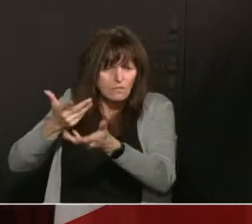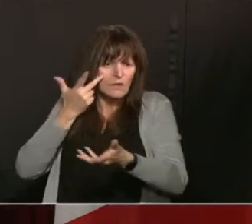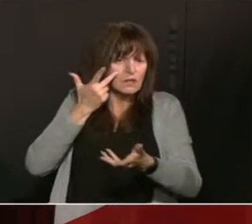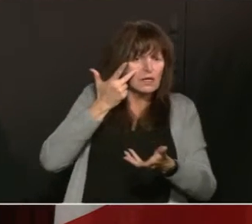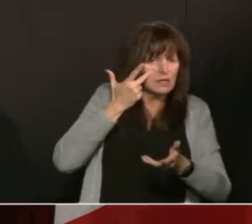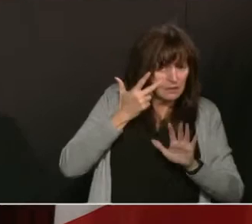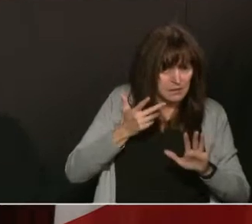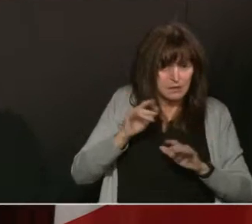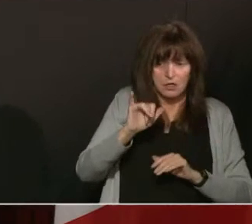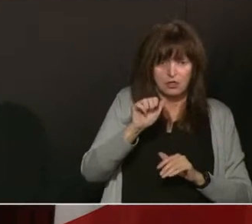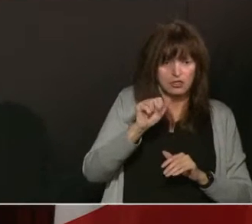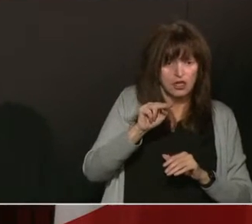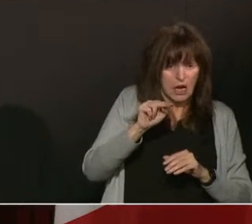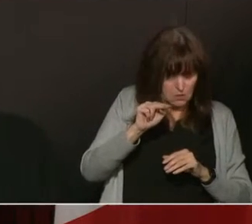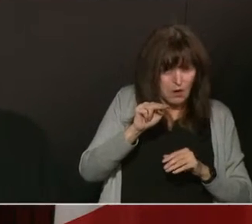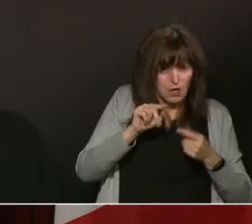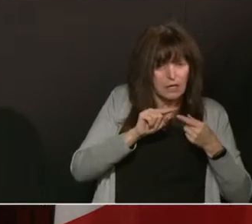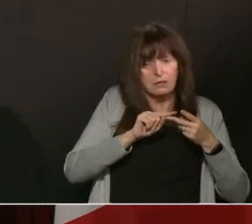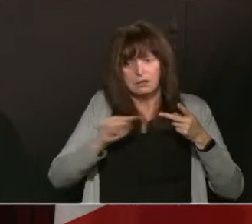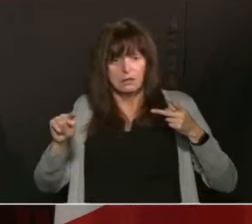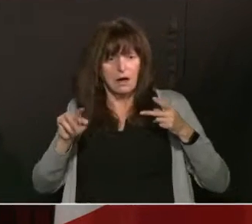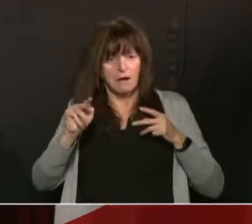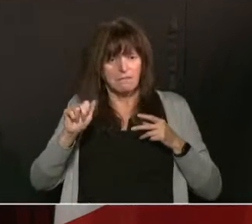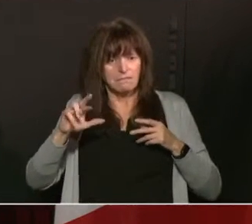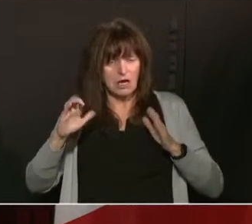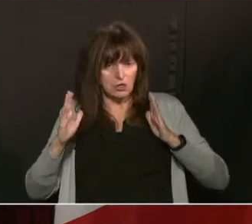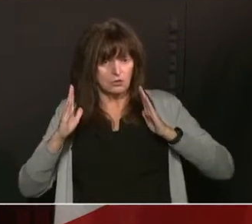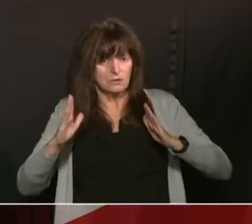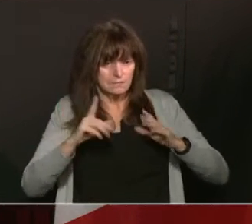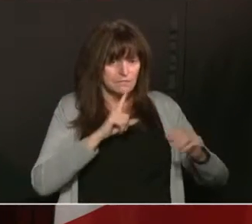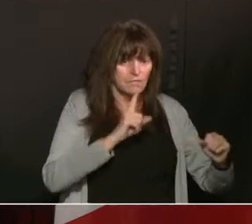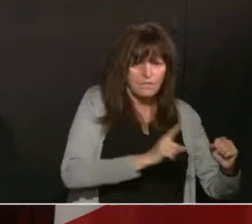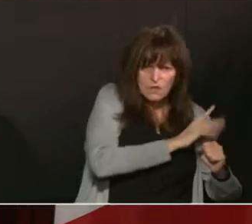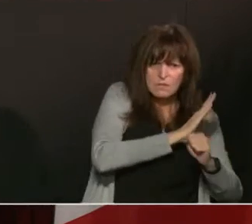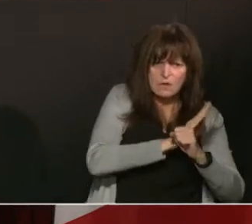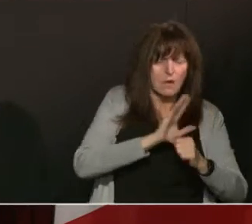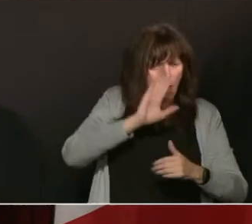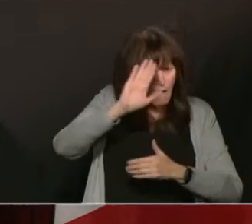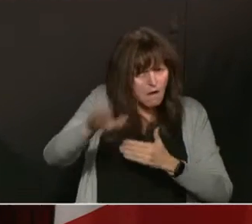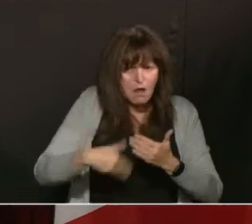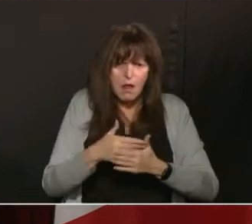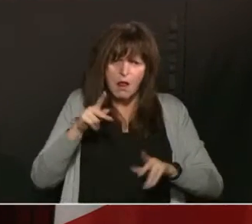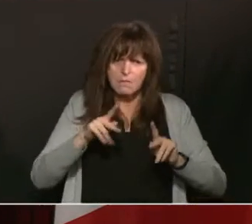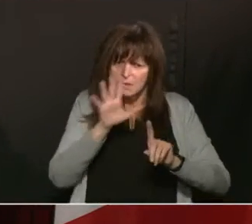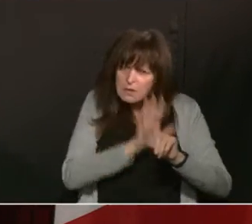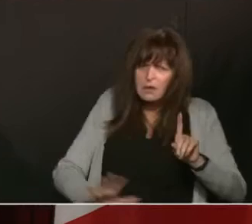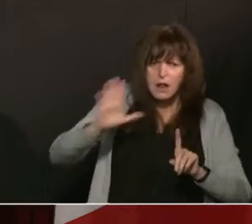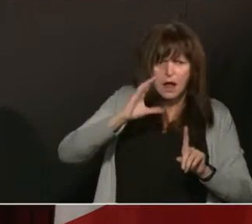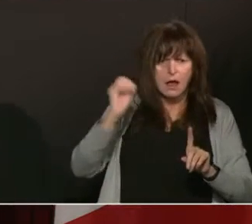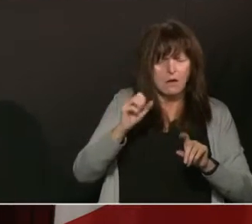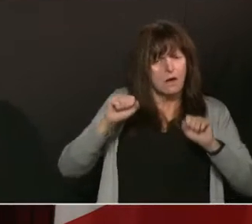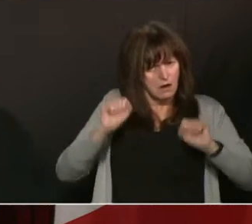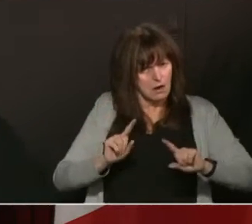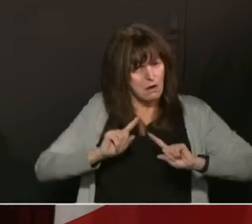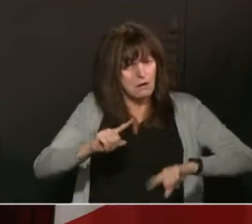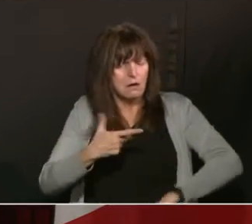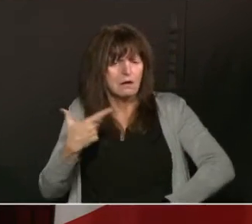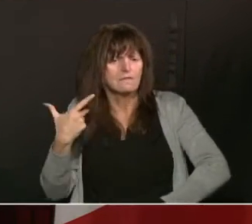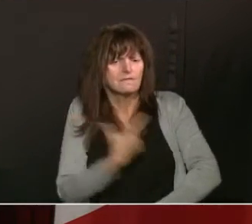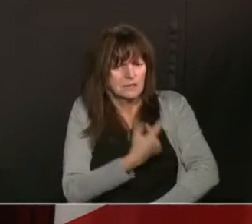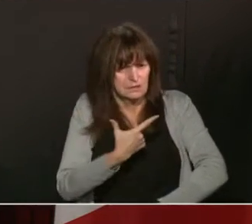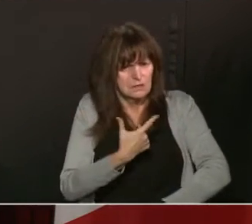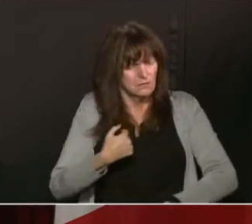enough vaccine for all Ontarians as we continue to rapidly expand capacity and eligibility for booster doses.